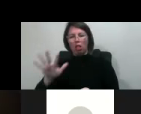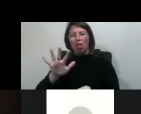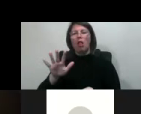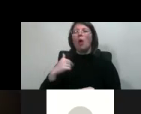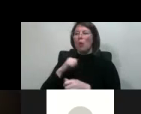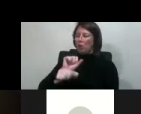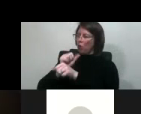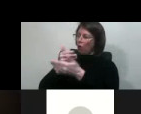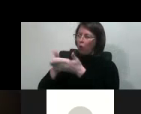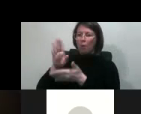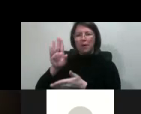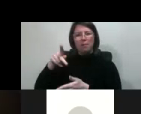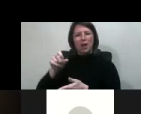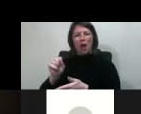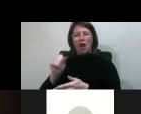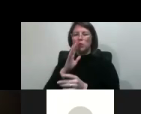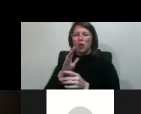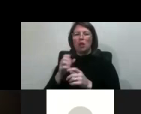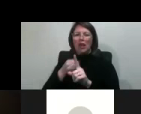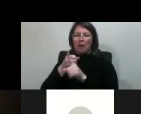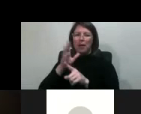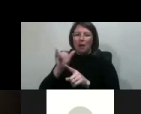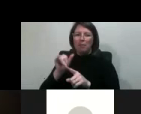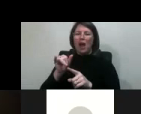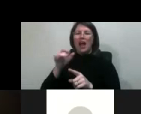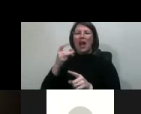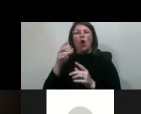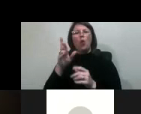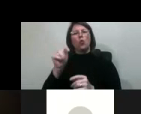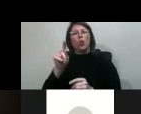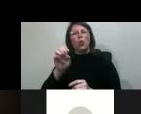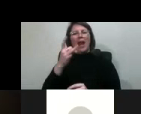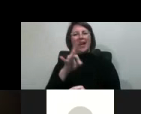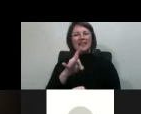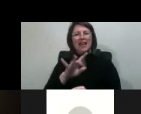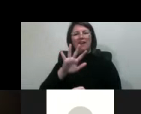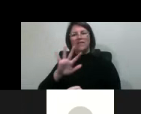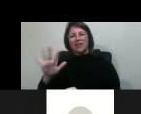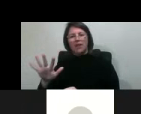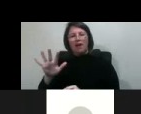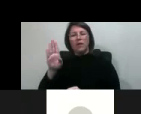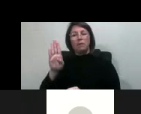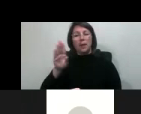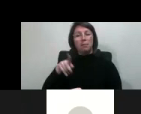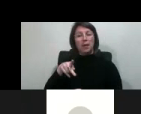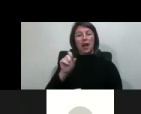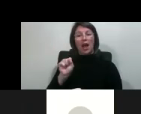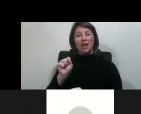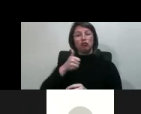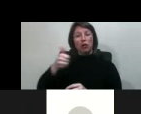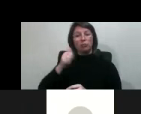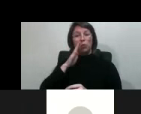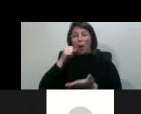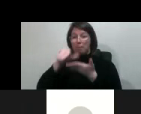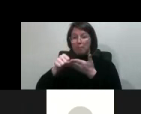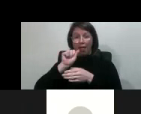are most likely to be impacted by the suspension of the routes 18 and 55. And BPS Transportation will be mailing letters and reaching